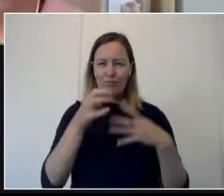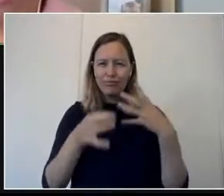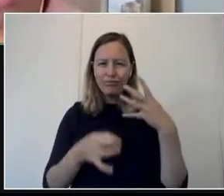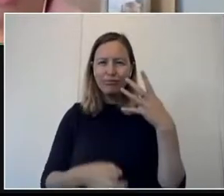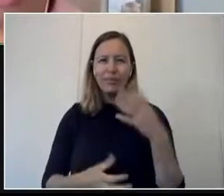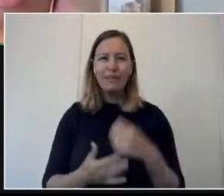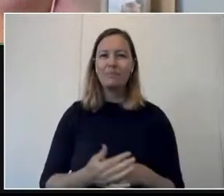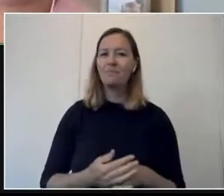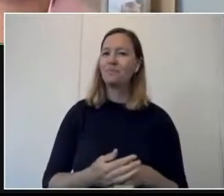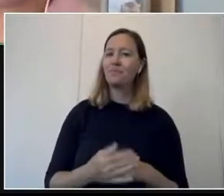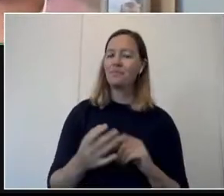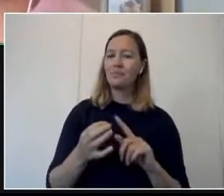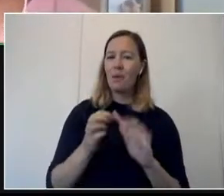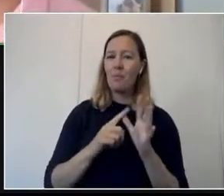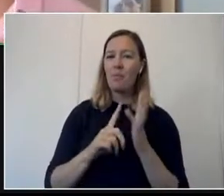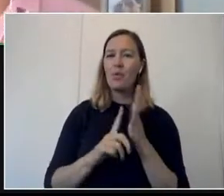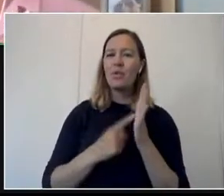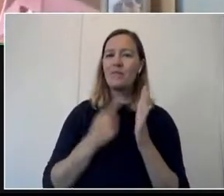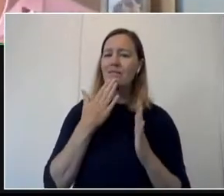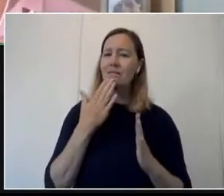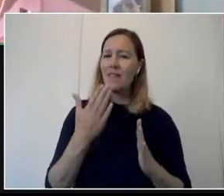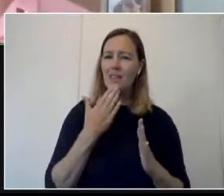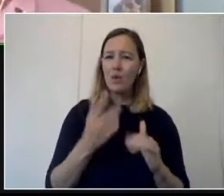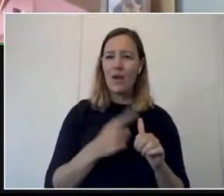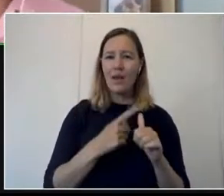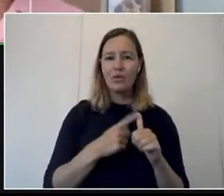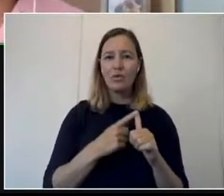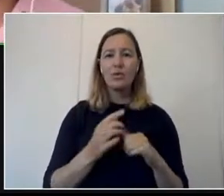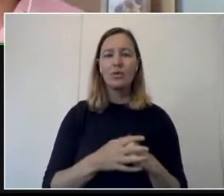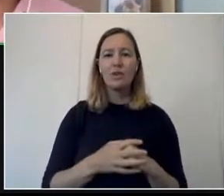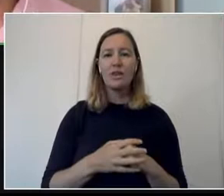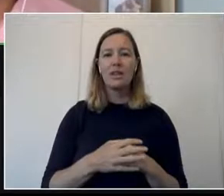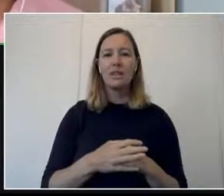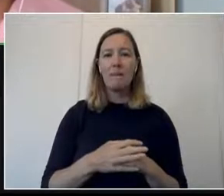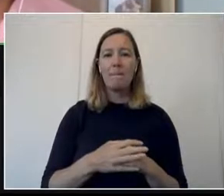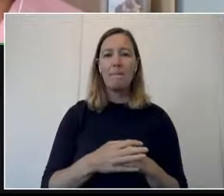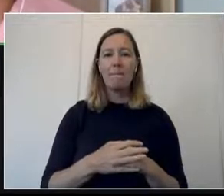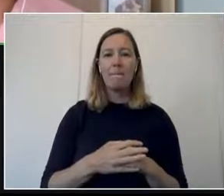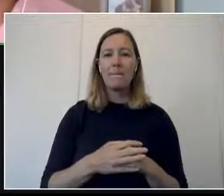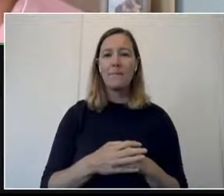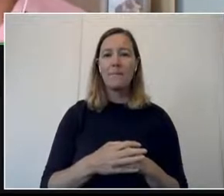Malo lover, thank you so much, Andrew. Again, so many